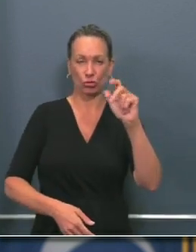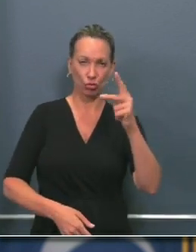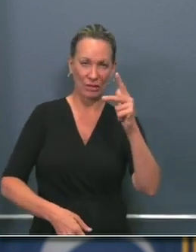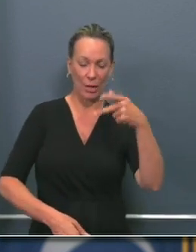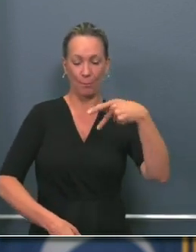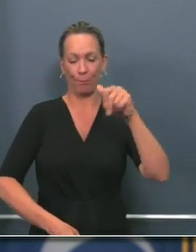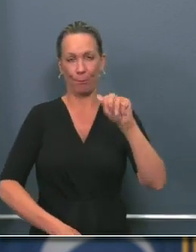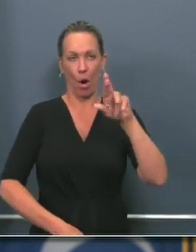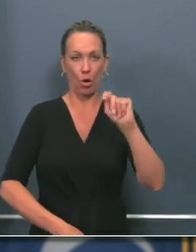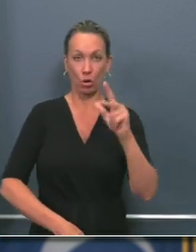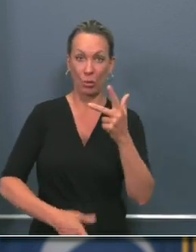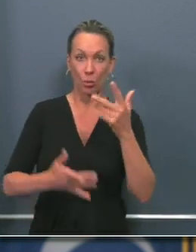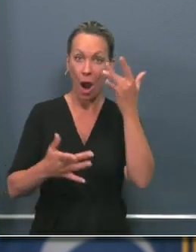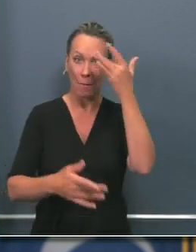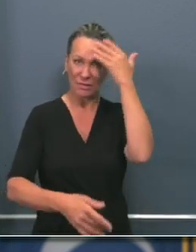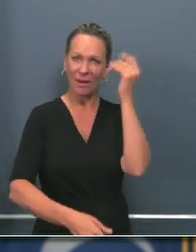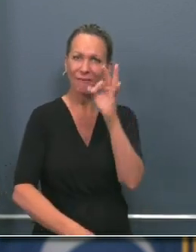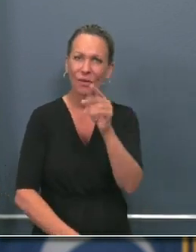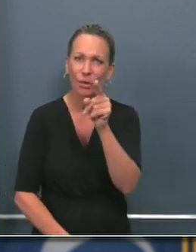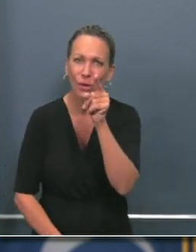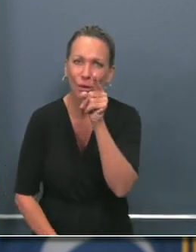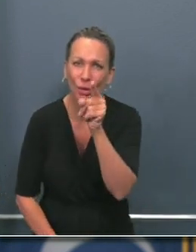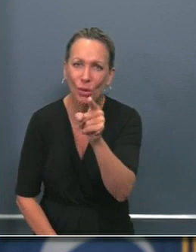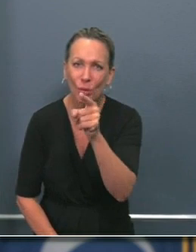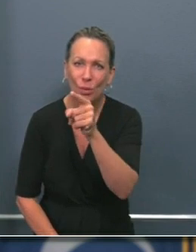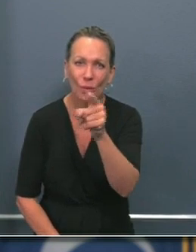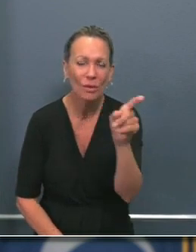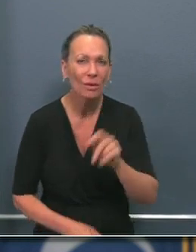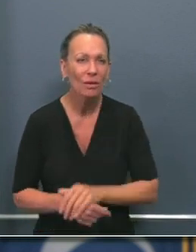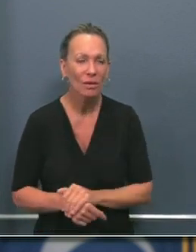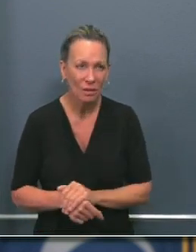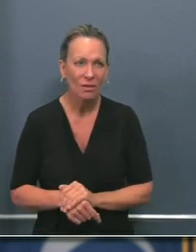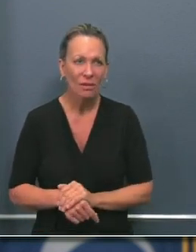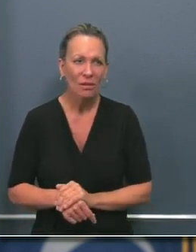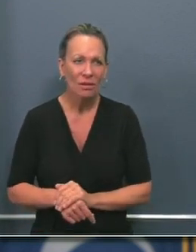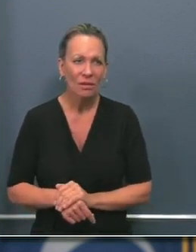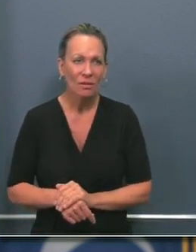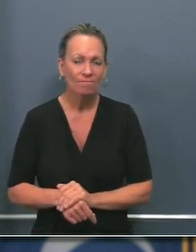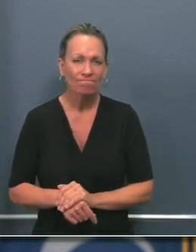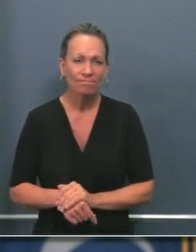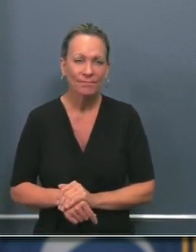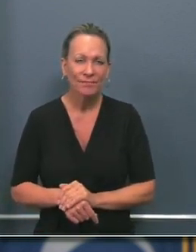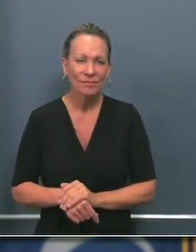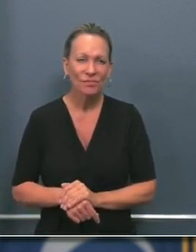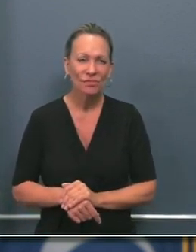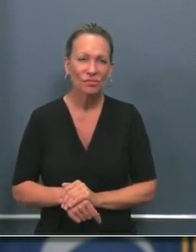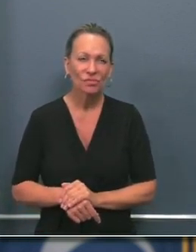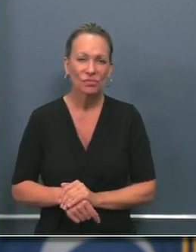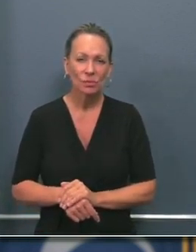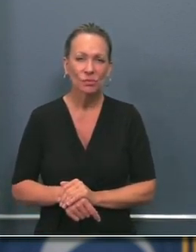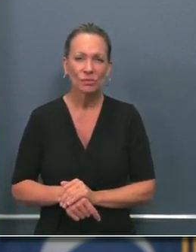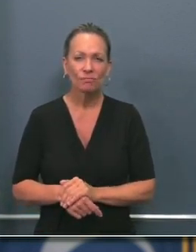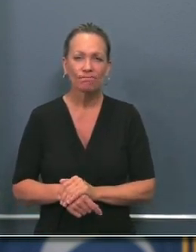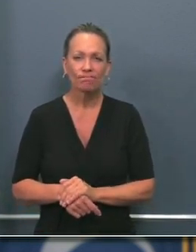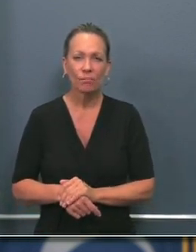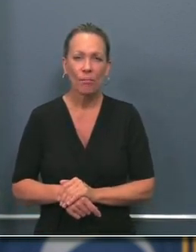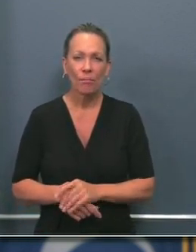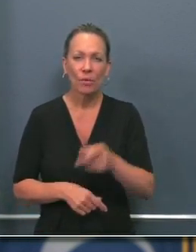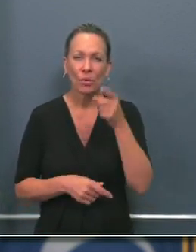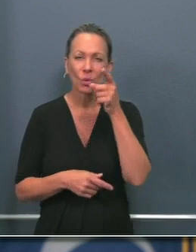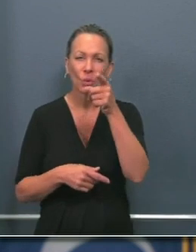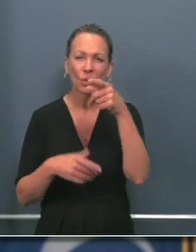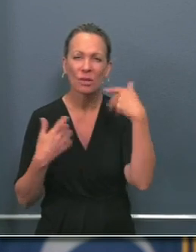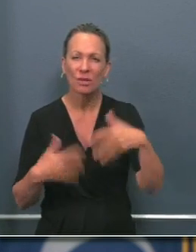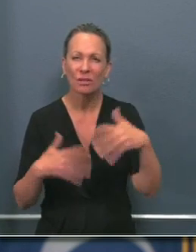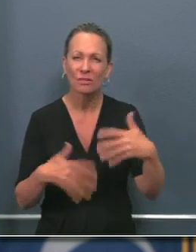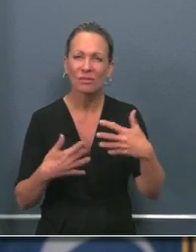that have exercised your voice of concern and consternation. Let me just express deep appreciation to every single one